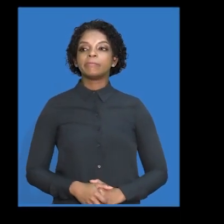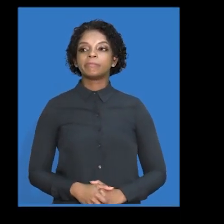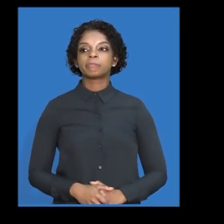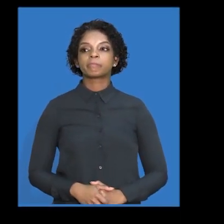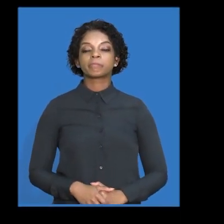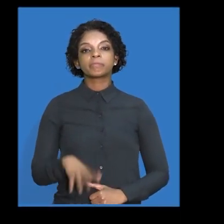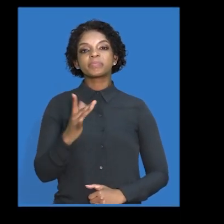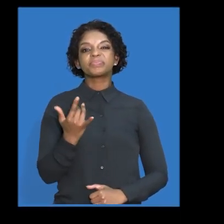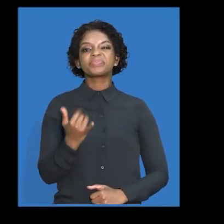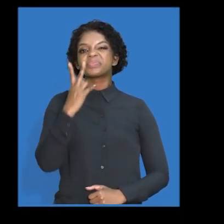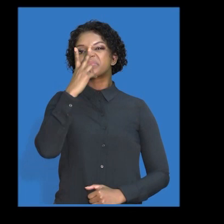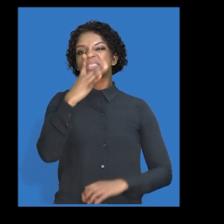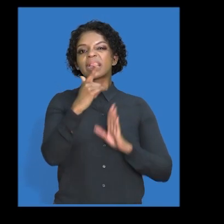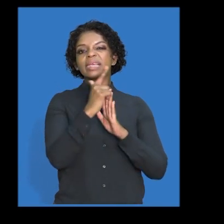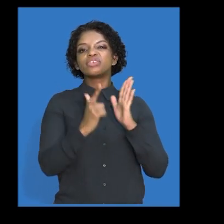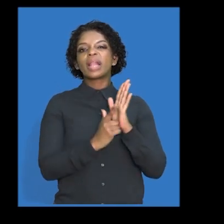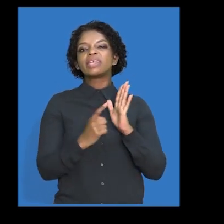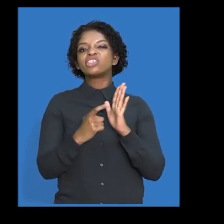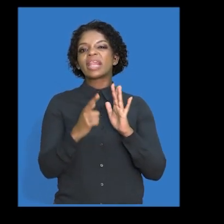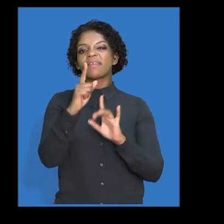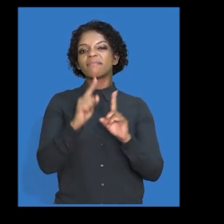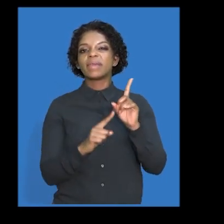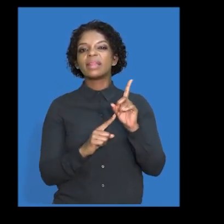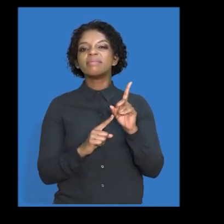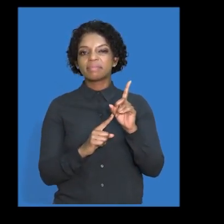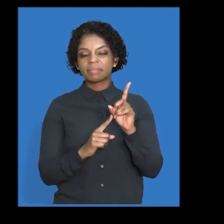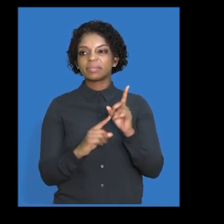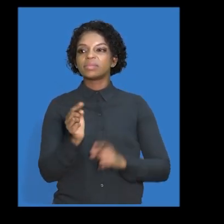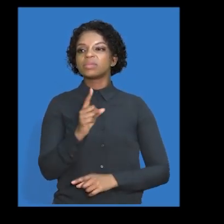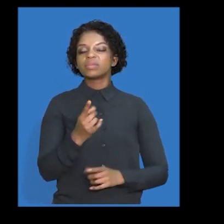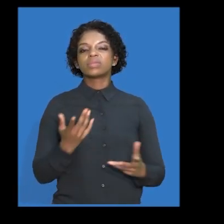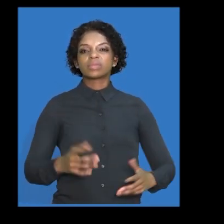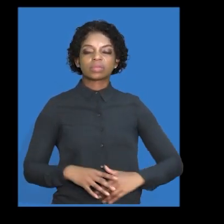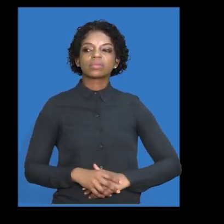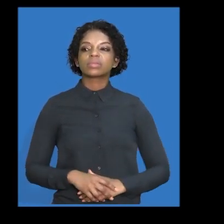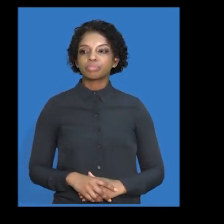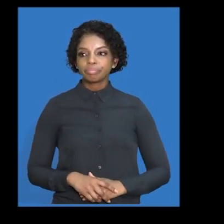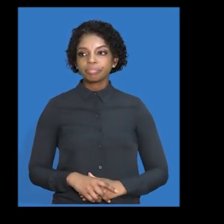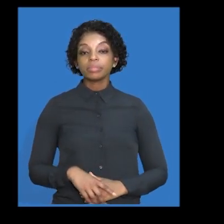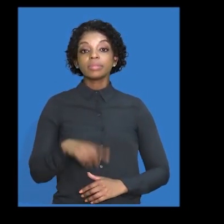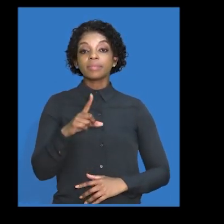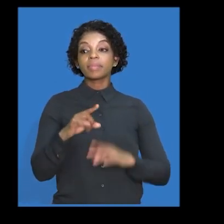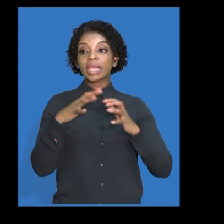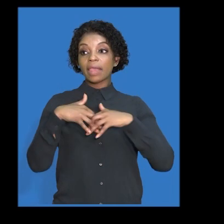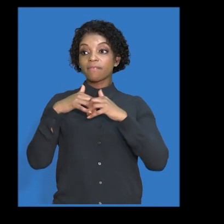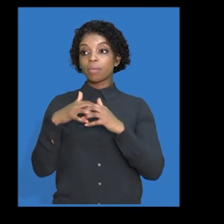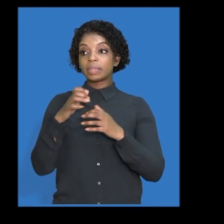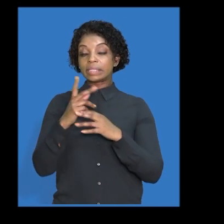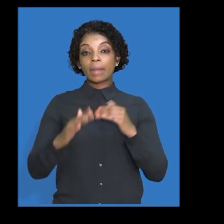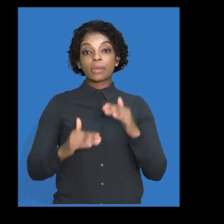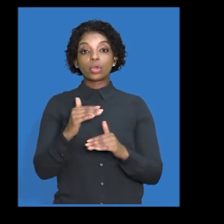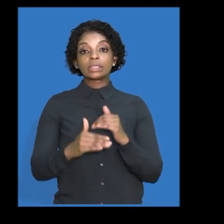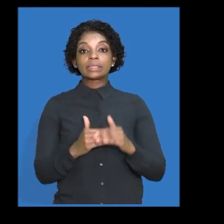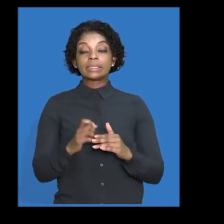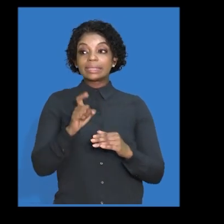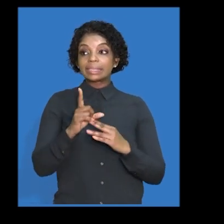If we look at legislation failure, formation procedures are time-consuming and complicated and expensive, and there are many legal documents